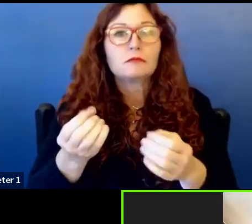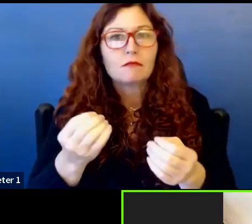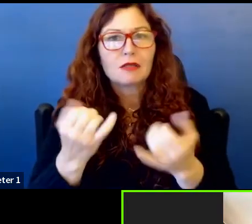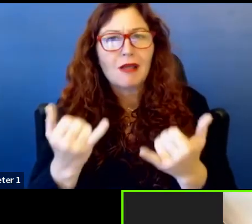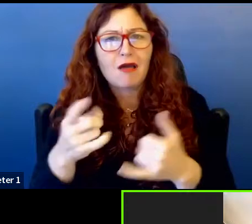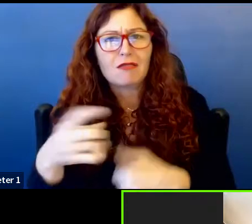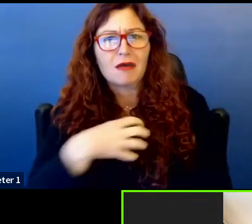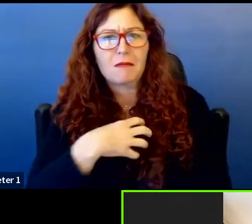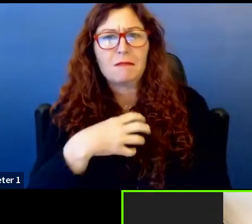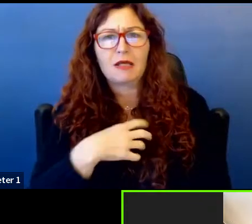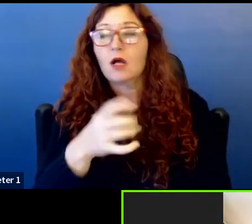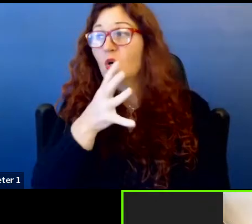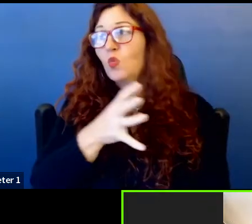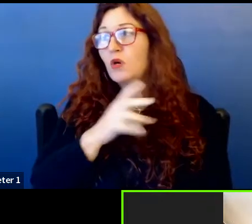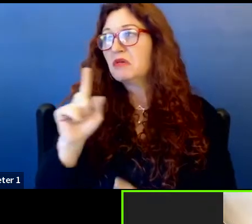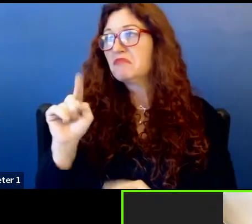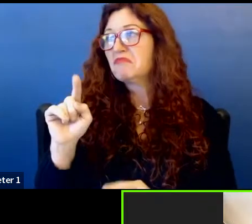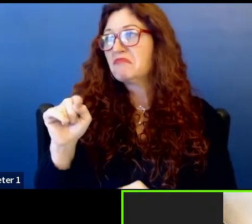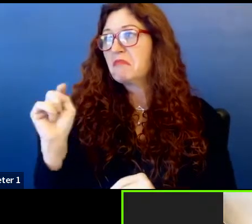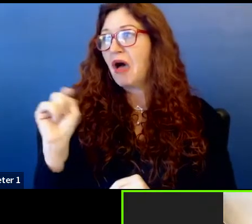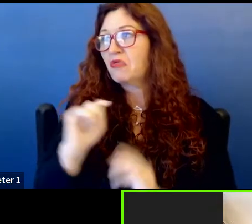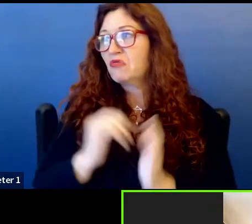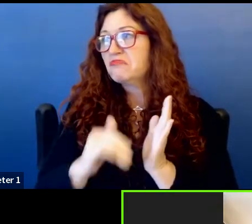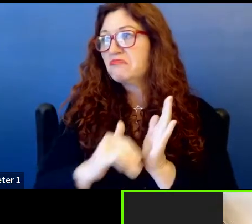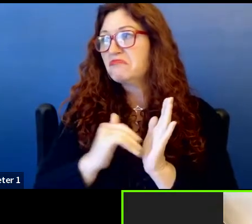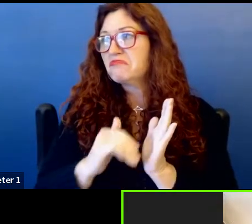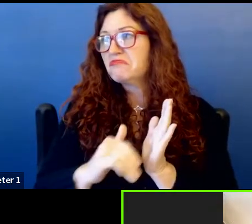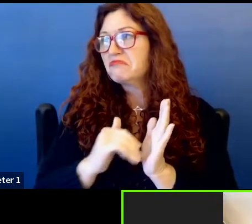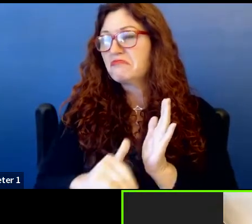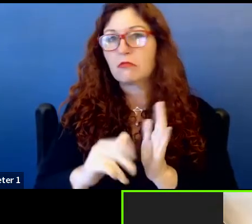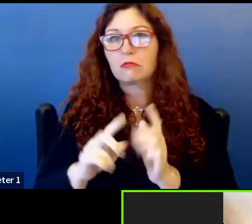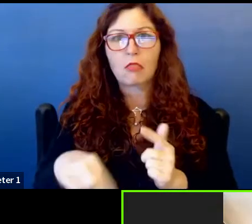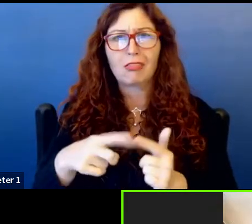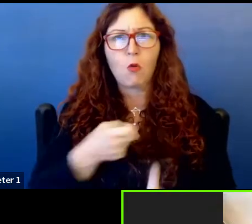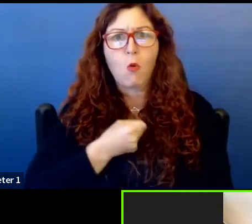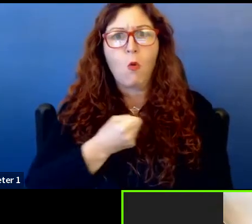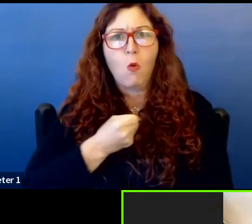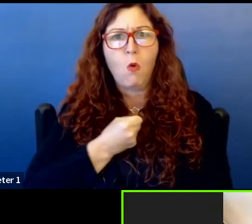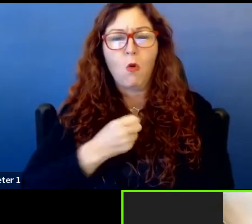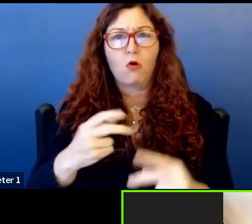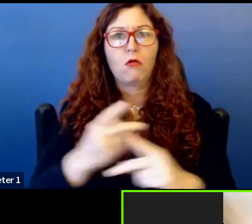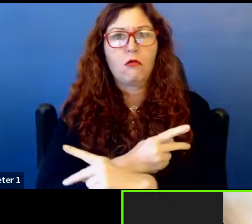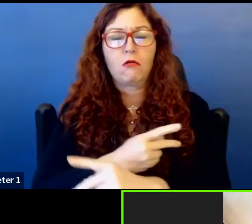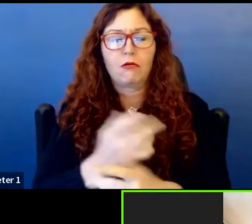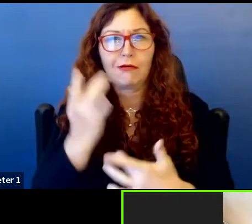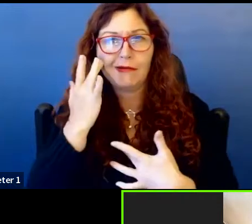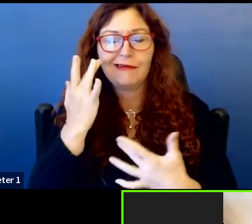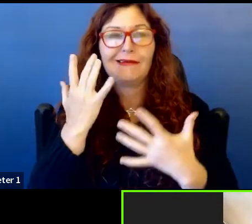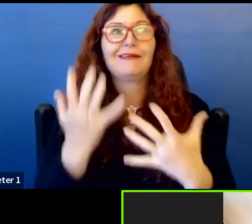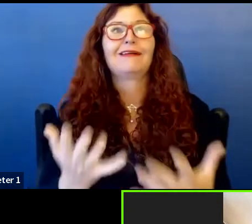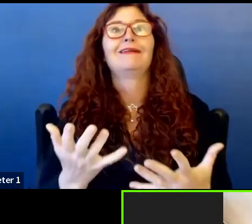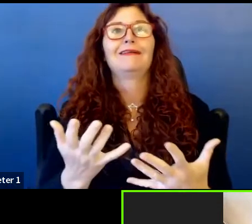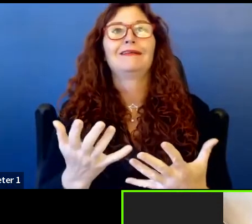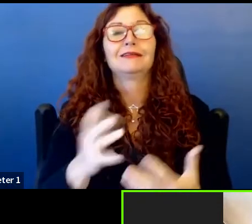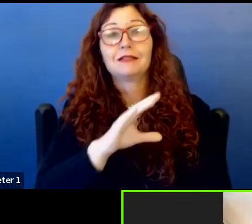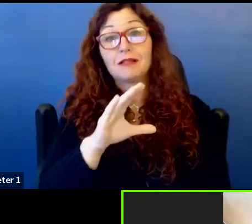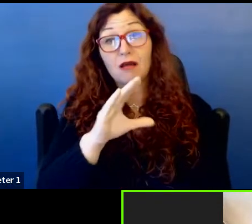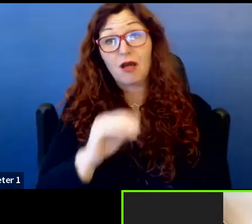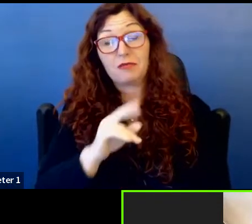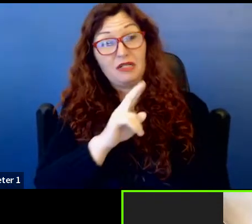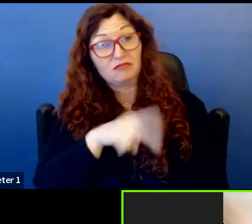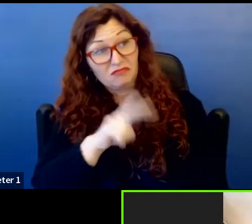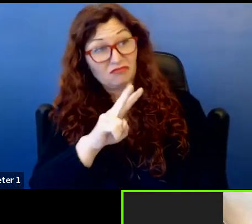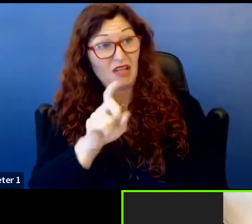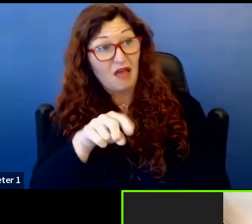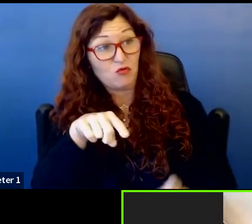bathroom and if you speak on having another bathroom now that's also another issue so that company say oh well she's a problem and